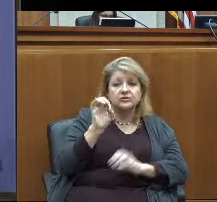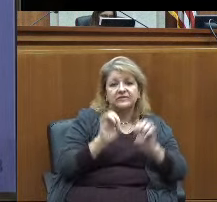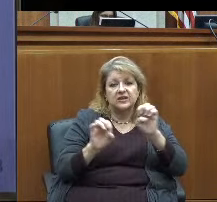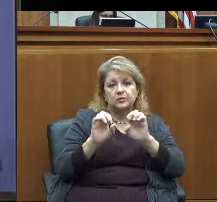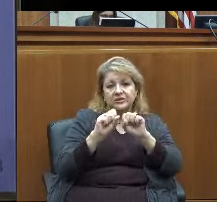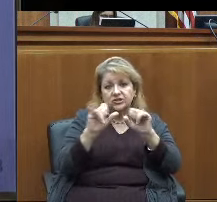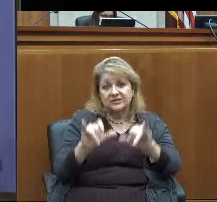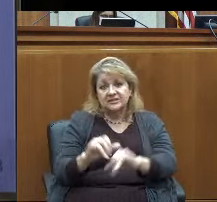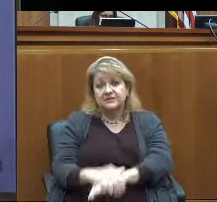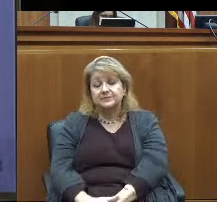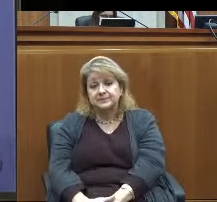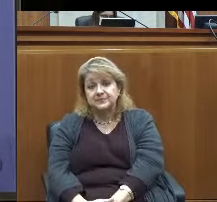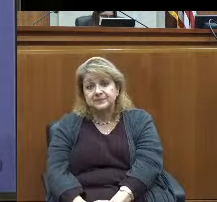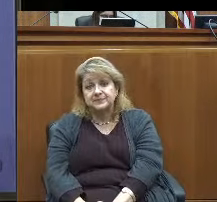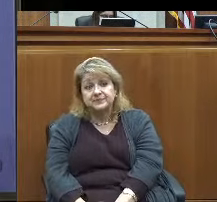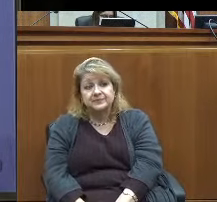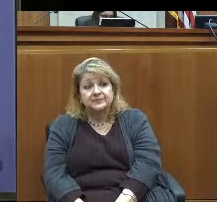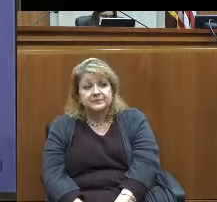system.